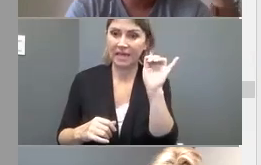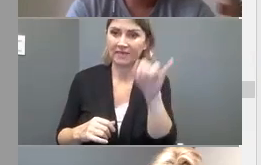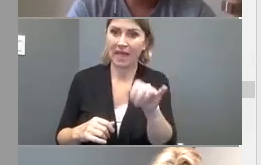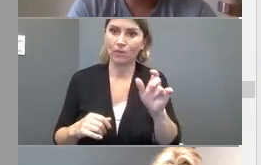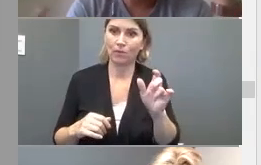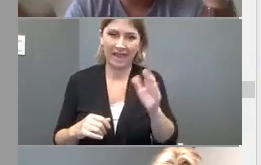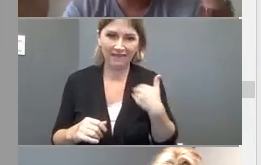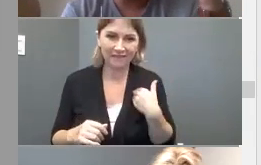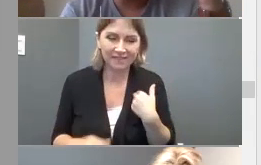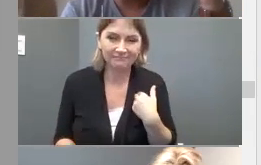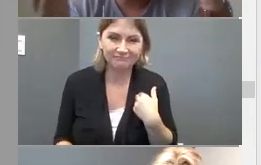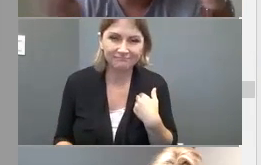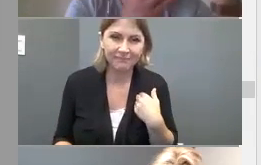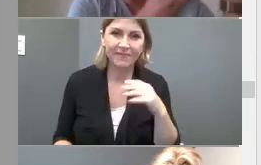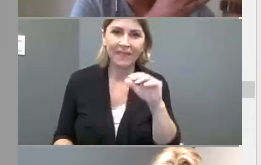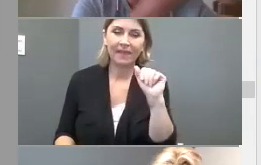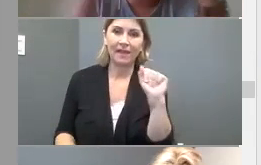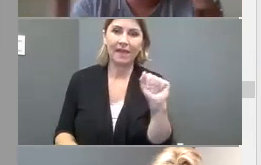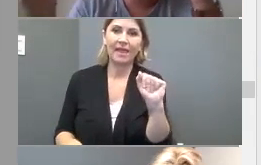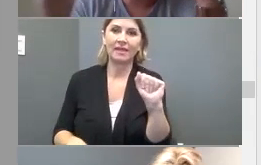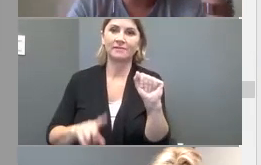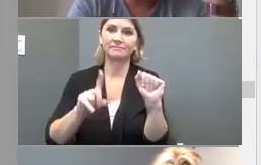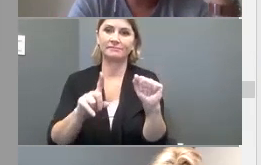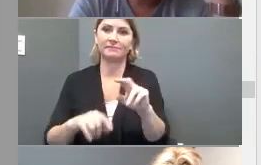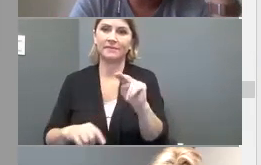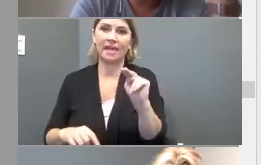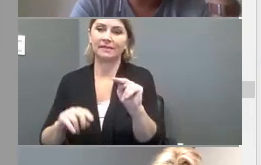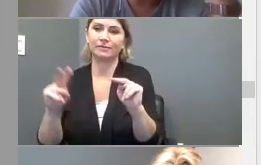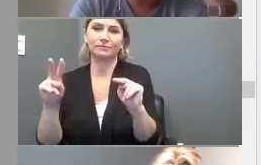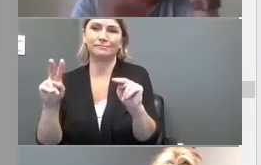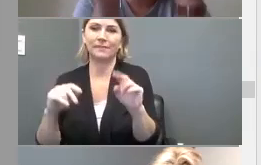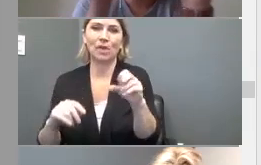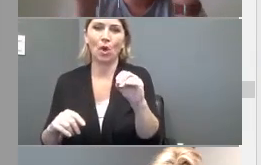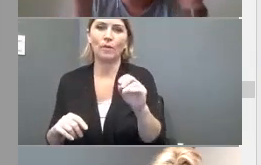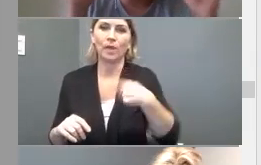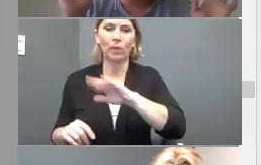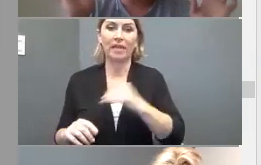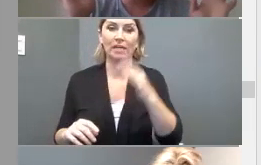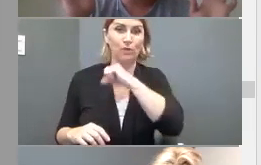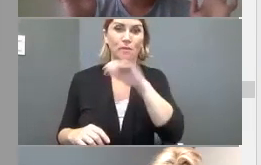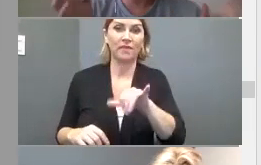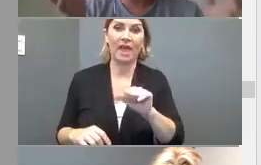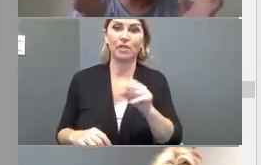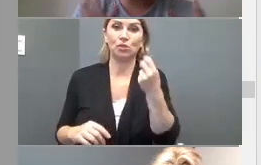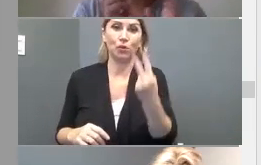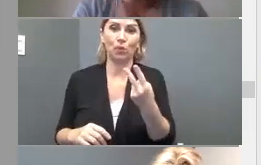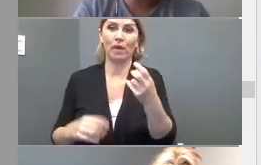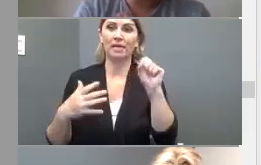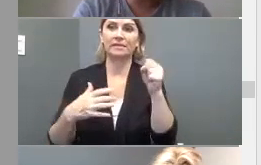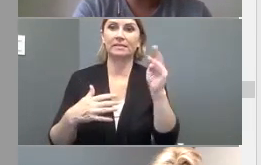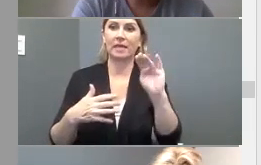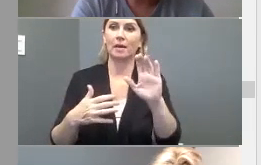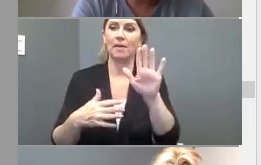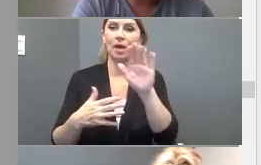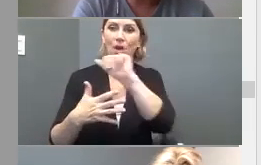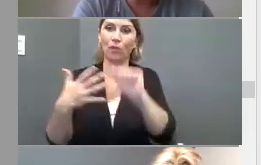components, a to n half and n half to n, then you assume that those two sub arrays are sorted. Well, they are going to be